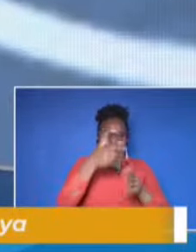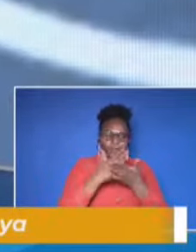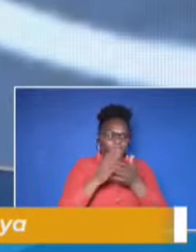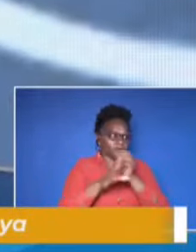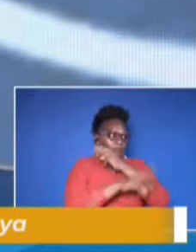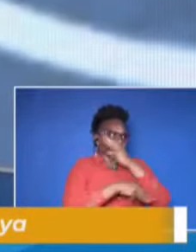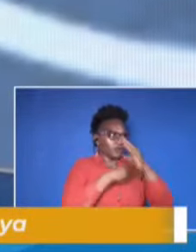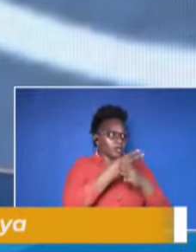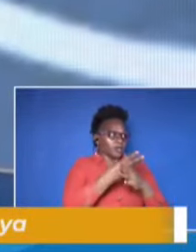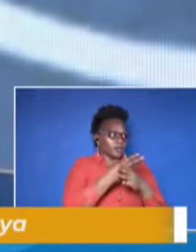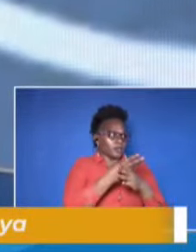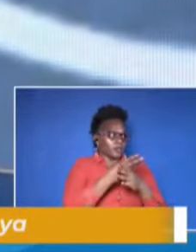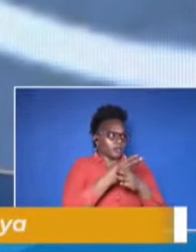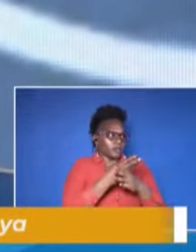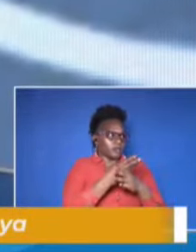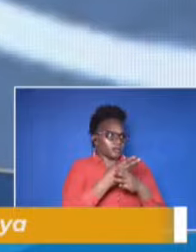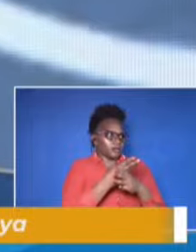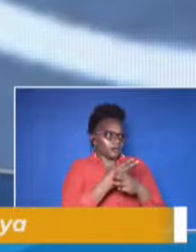world